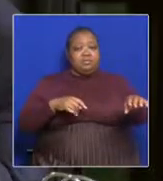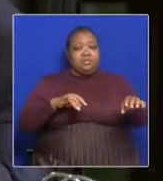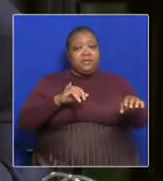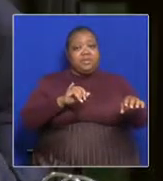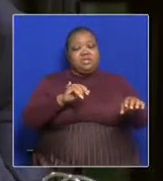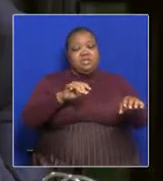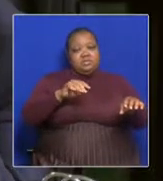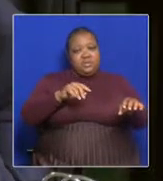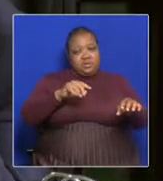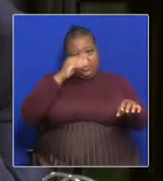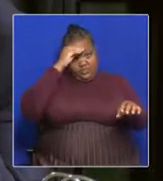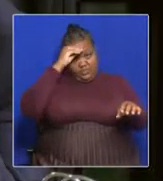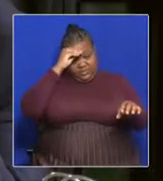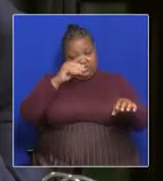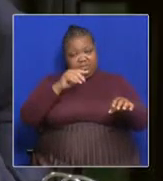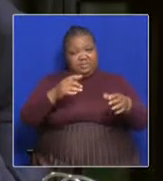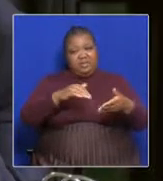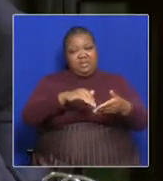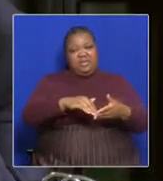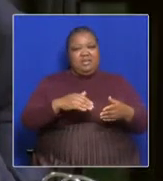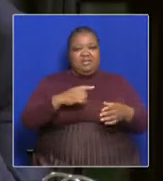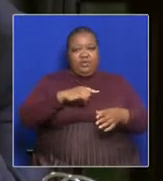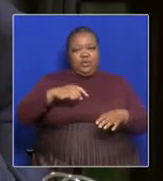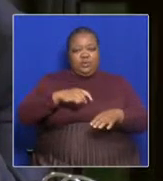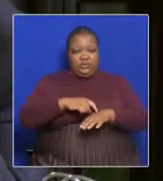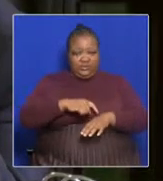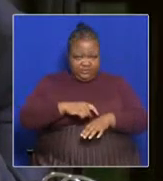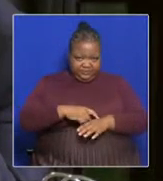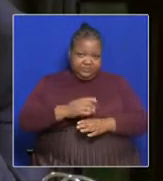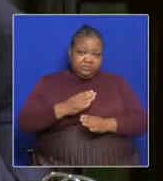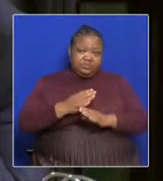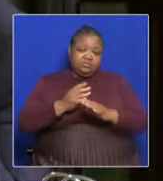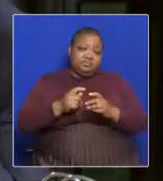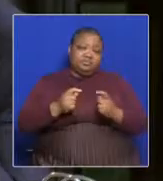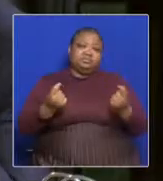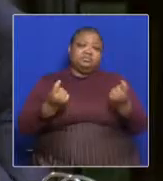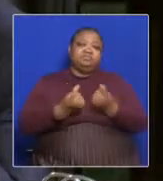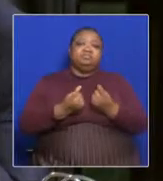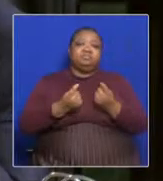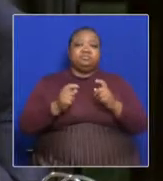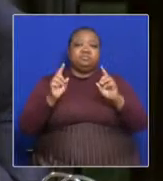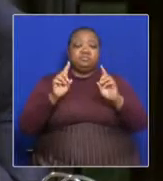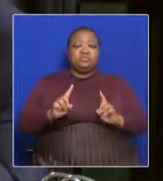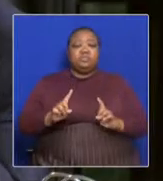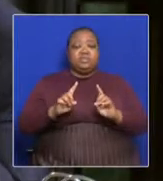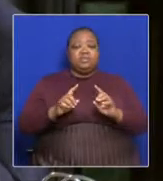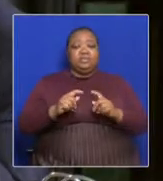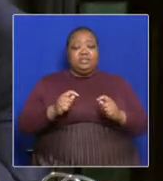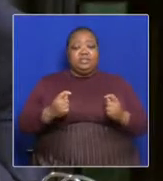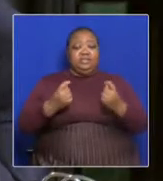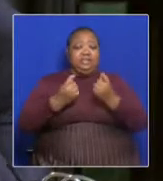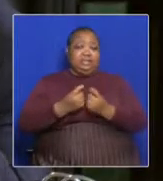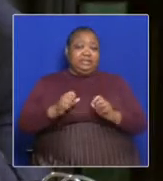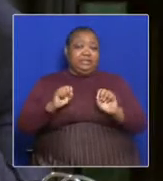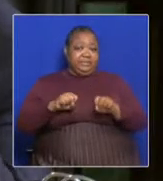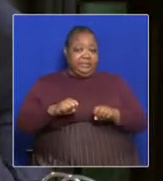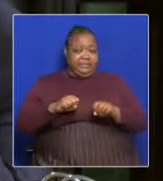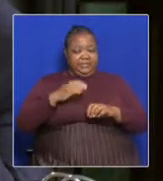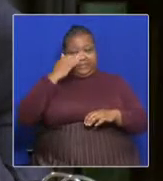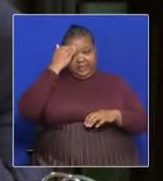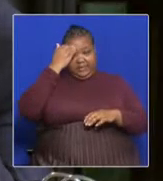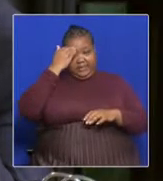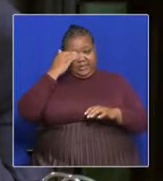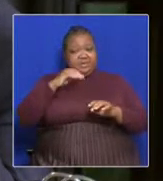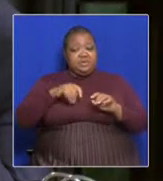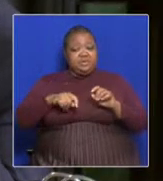that, I know that the technical team is a specialized team, but are those the only police officers